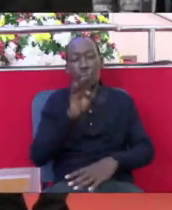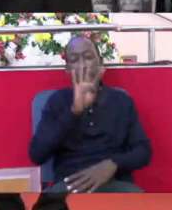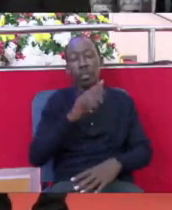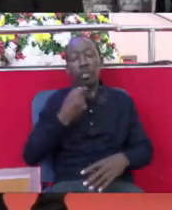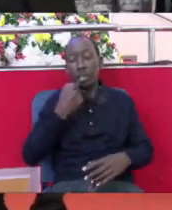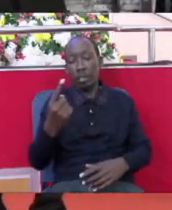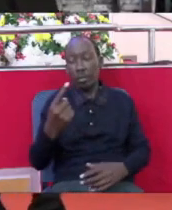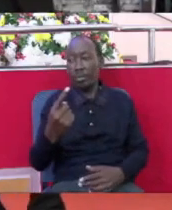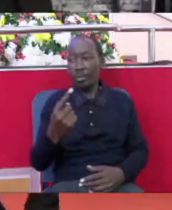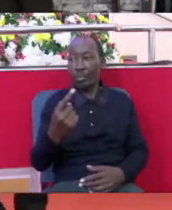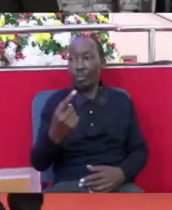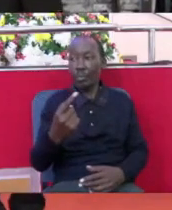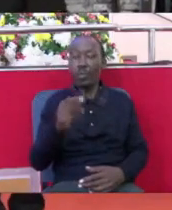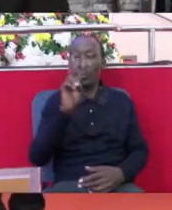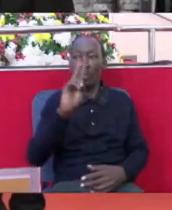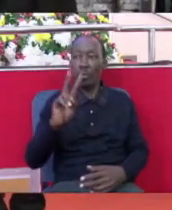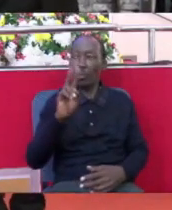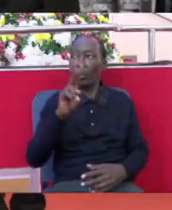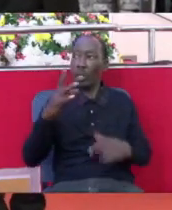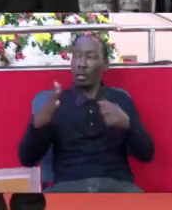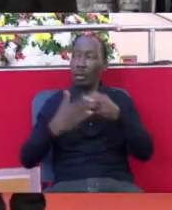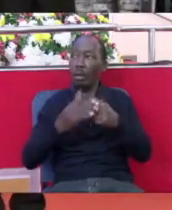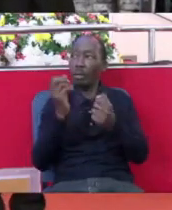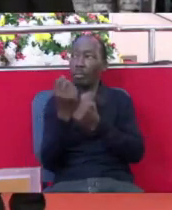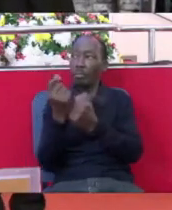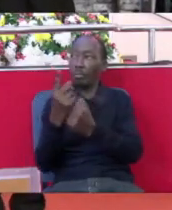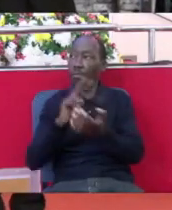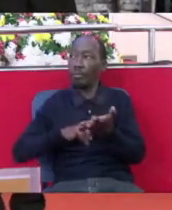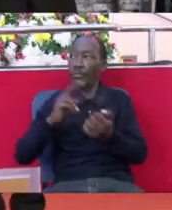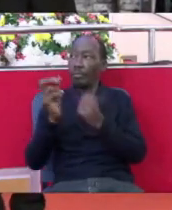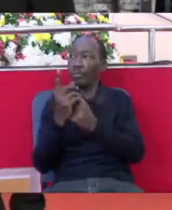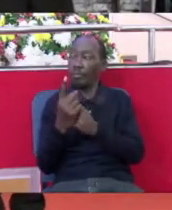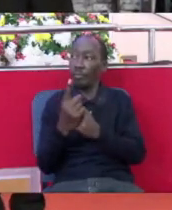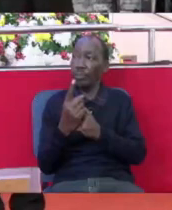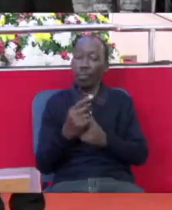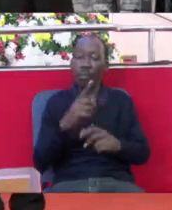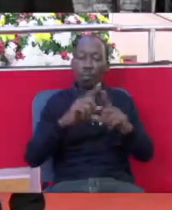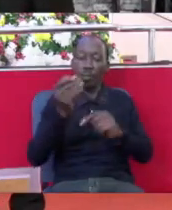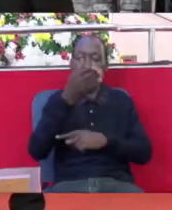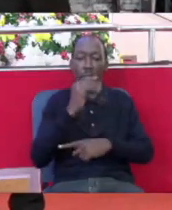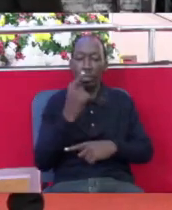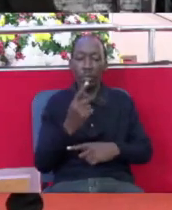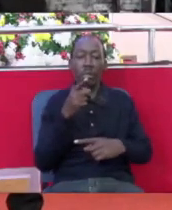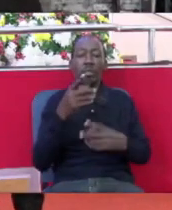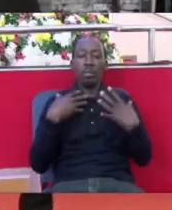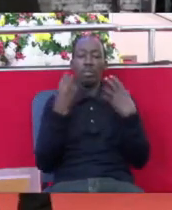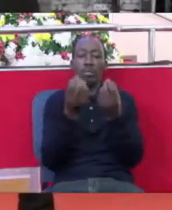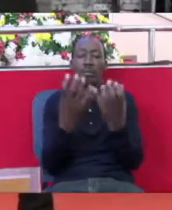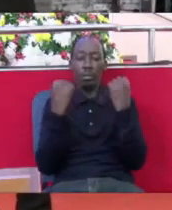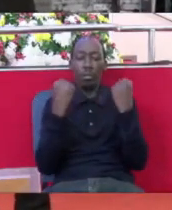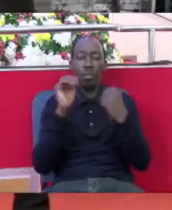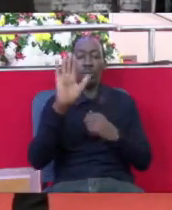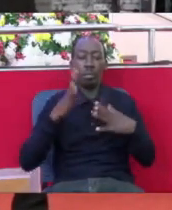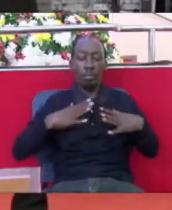declares, 29 verse 11, Zaburi 29 mstari wa 11, the word of God says that he strengthens his people. Ya kwamba anawatia